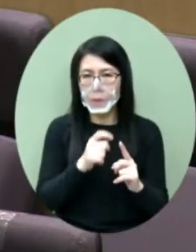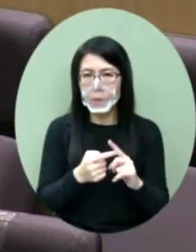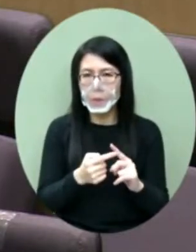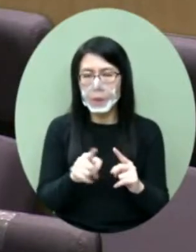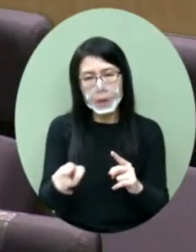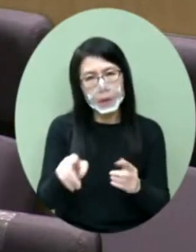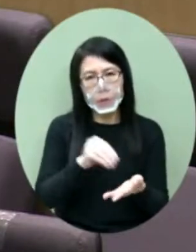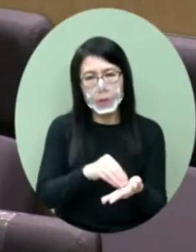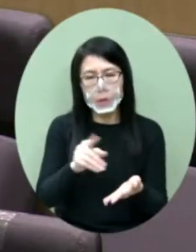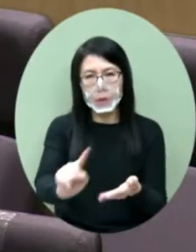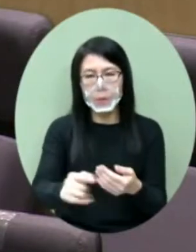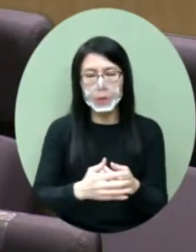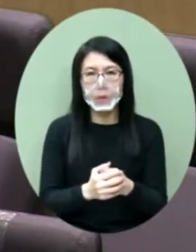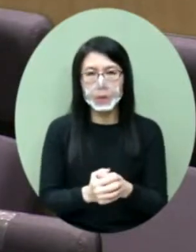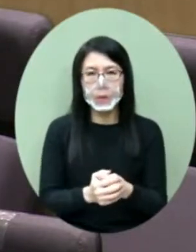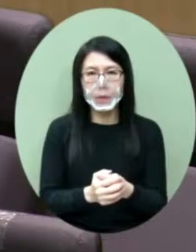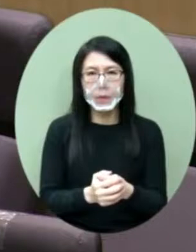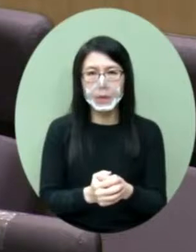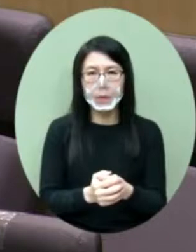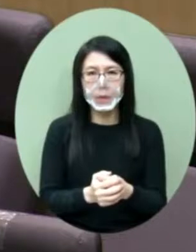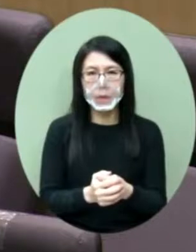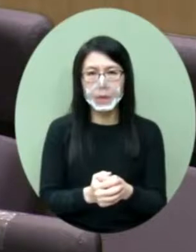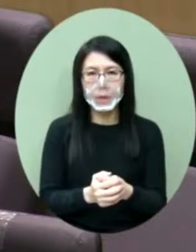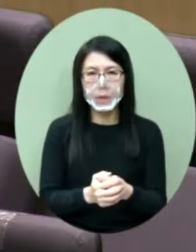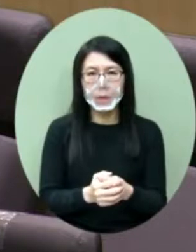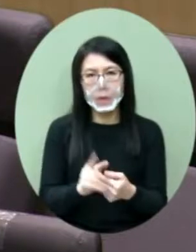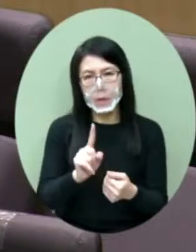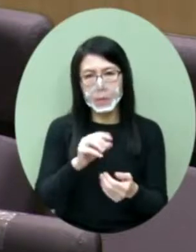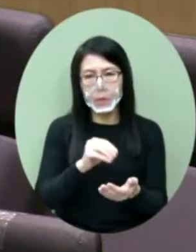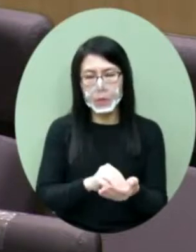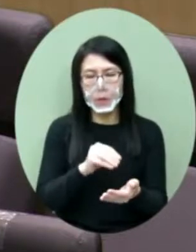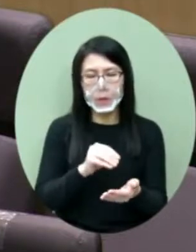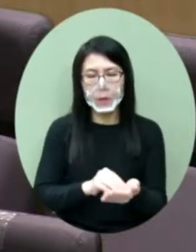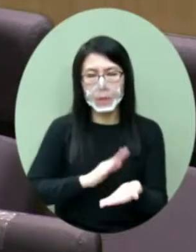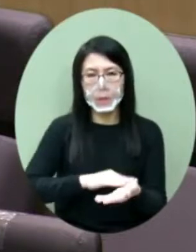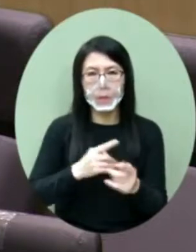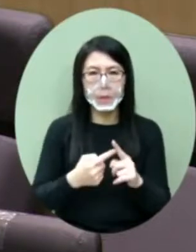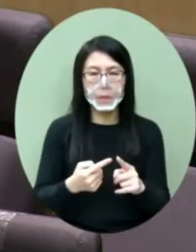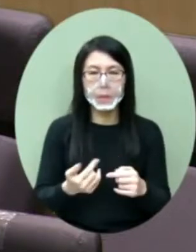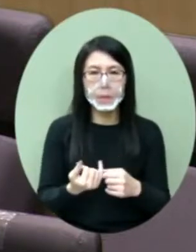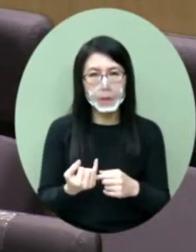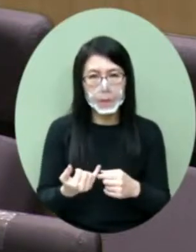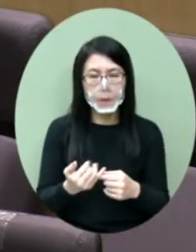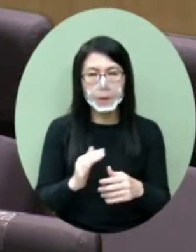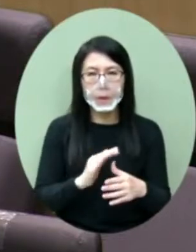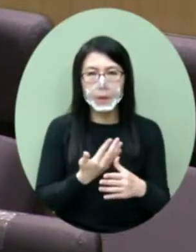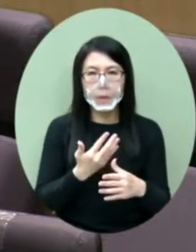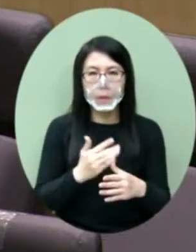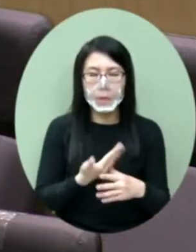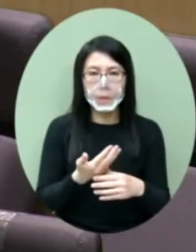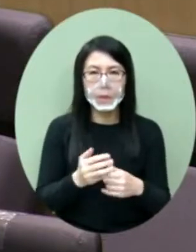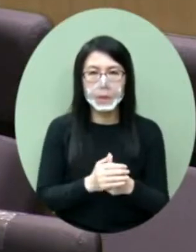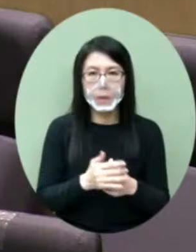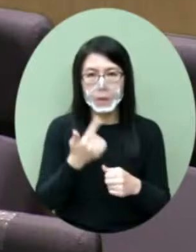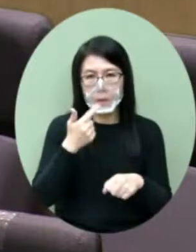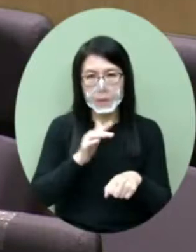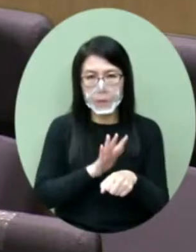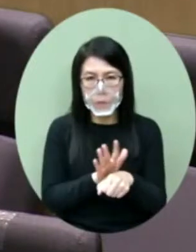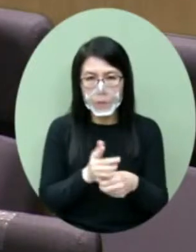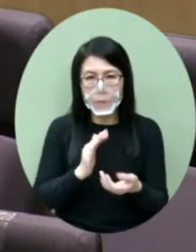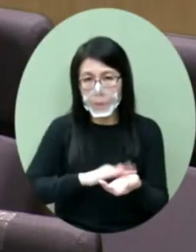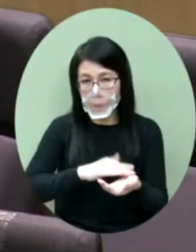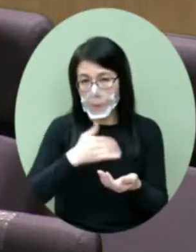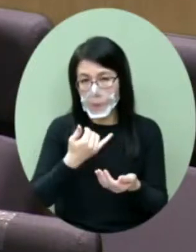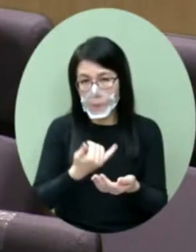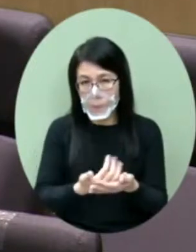were analyzed in the preliminary findings, and when will we have the official findings? And lastly, MindHK said they estimate